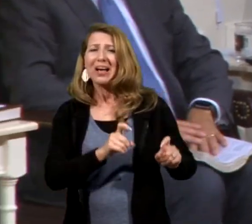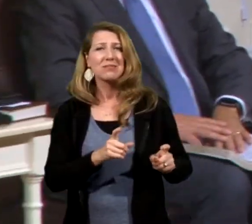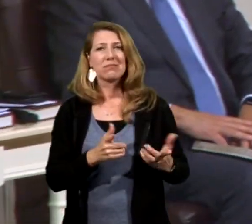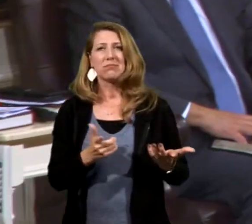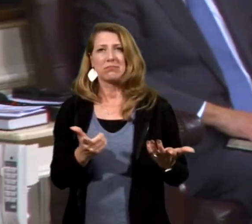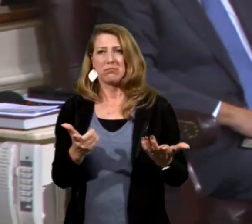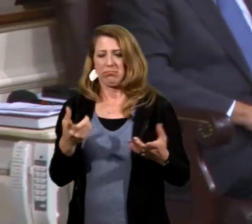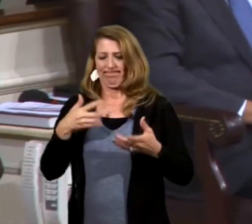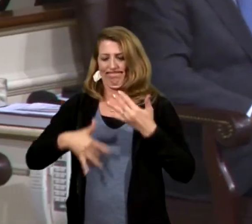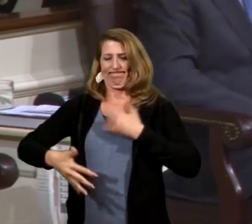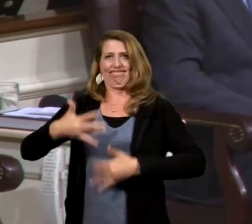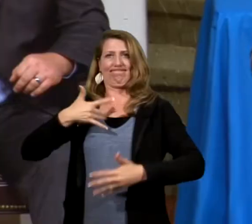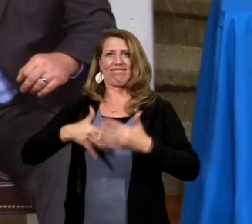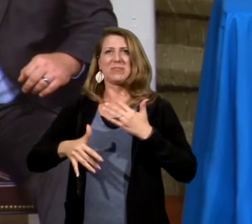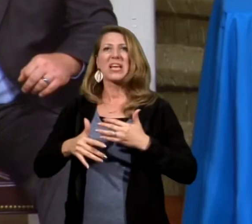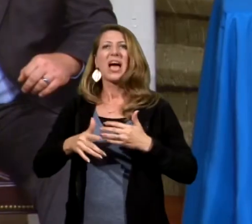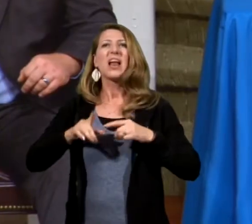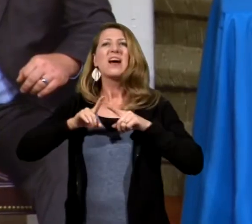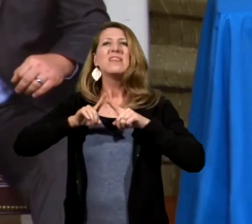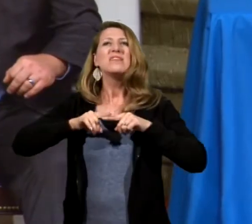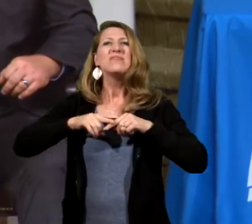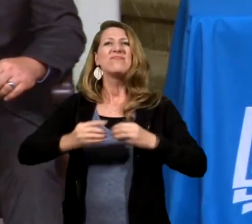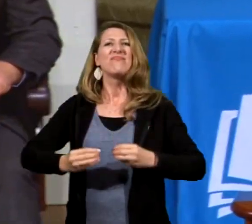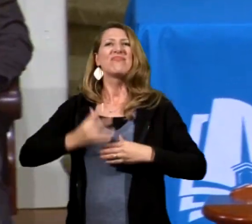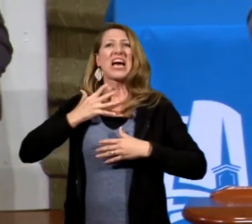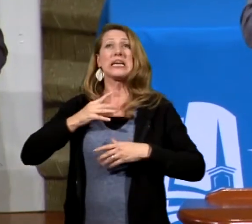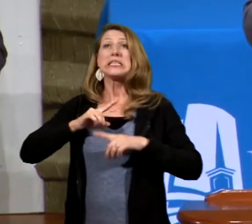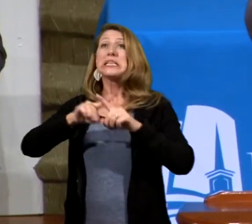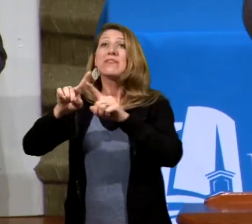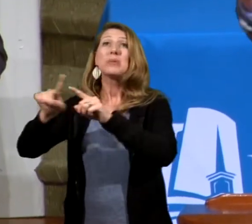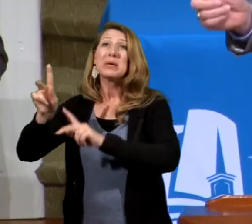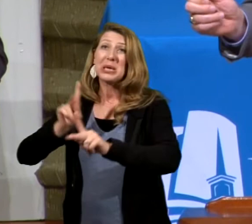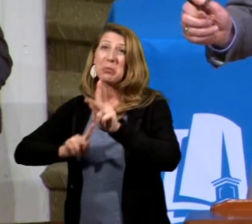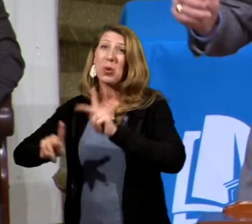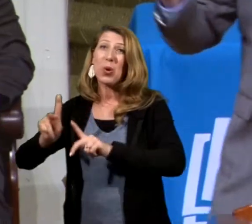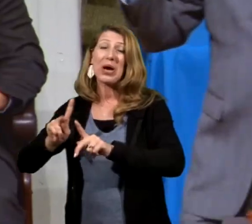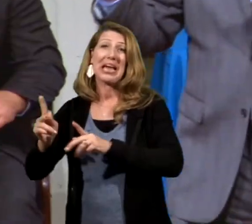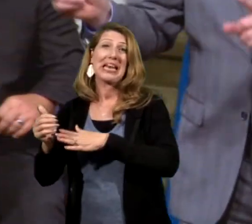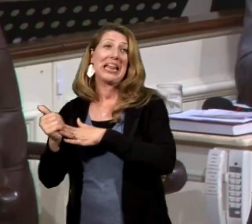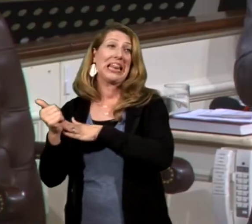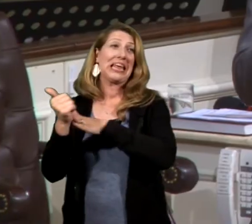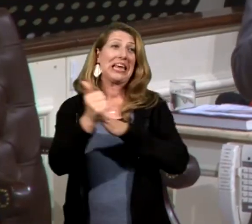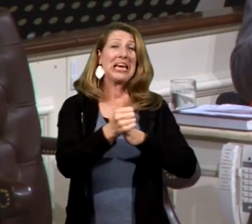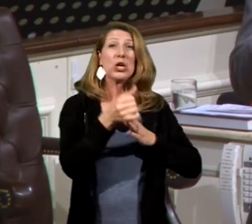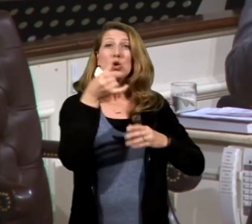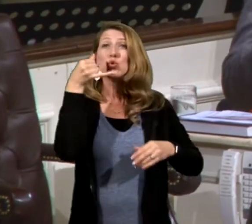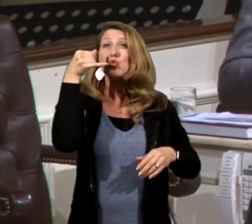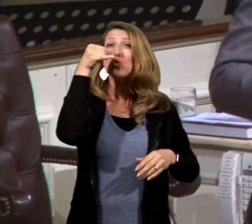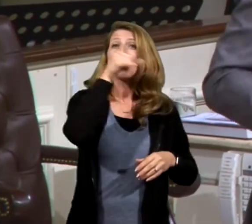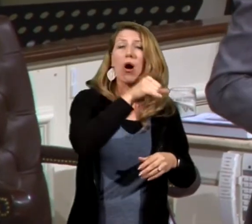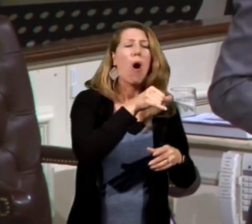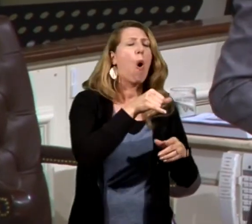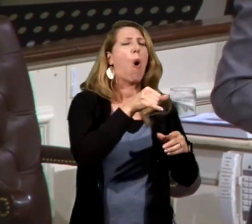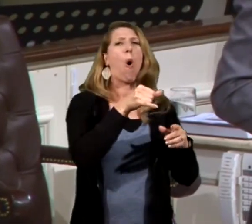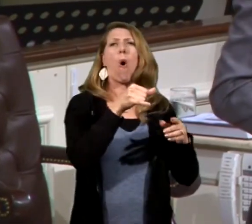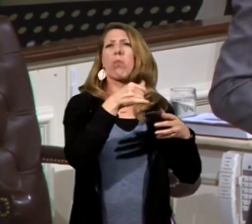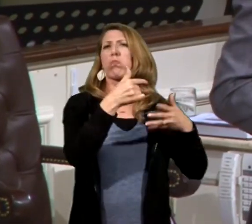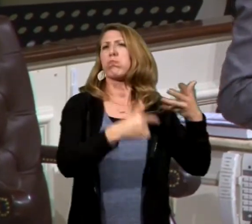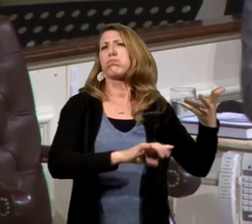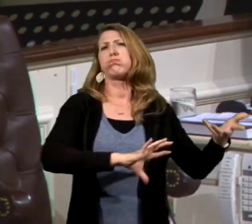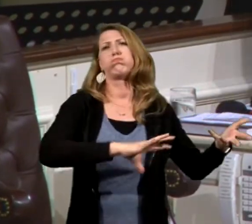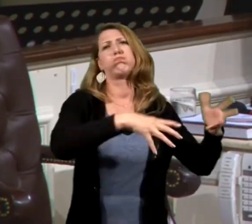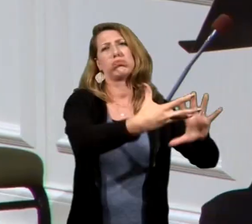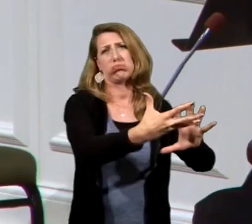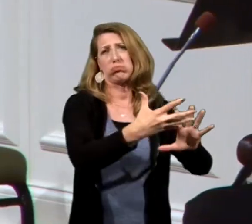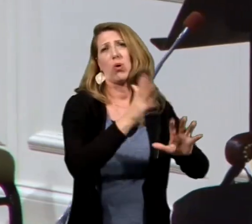alcohol in your system and it'll affect different bodies in different ways, and intoxication leads to drunkenness. Drunkenness leads to all kinds of mayhem,